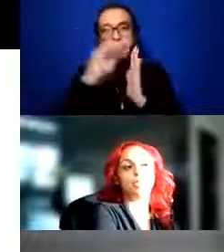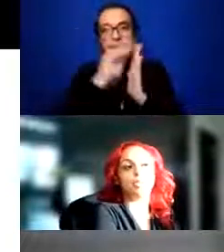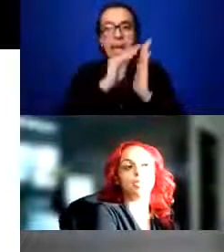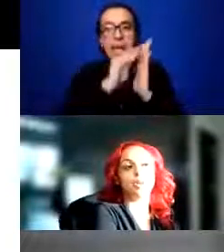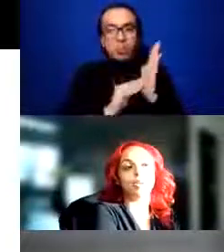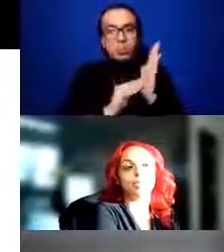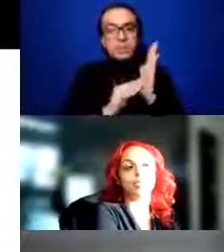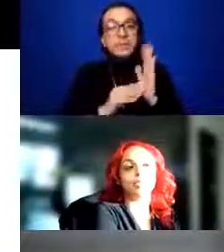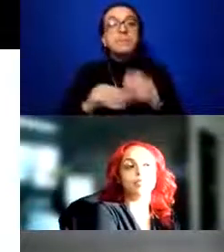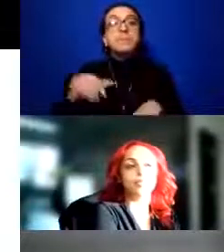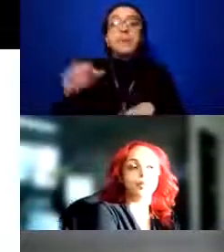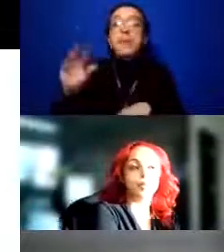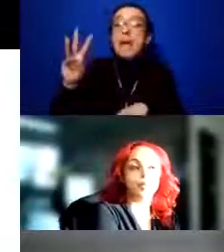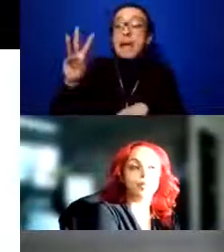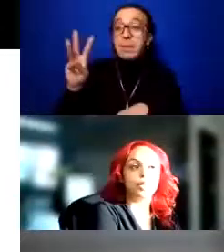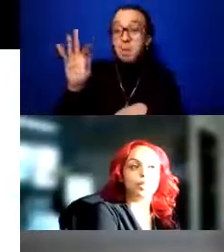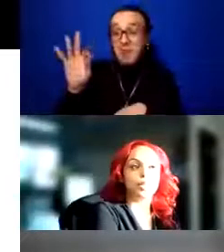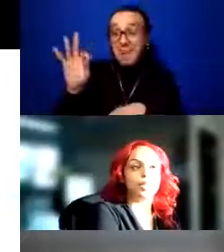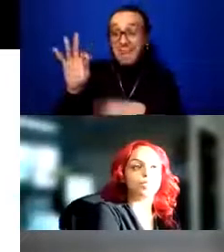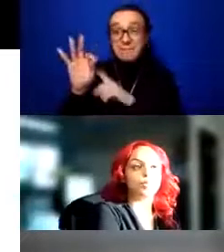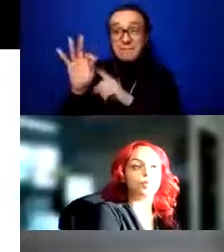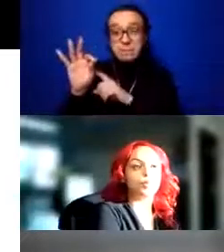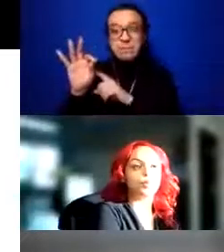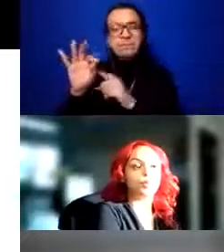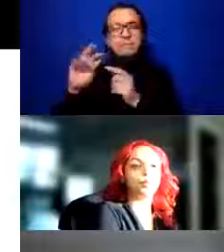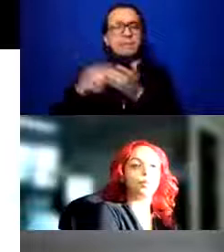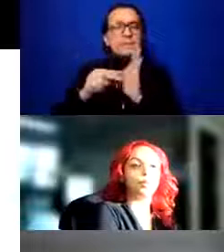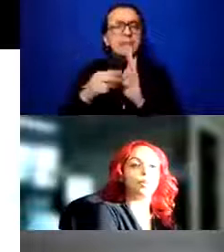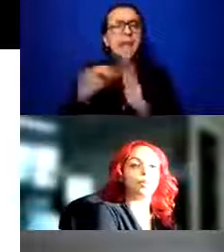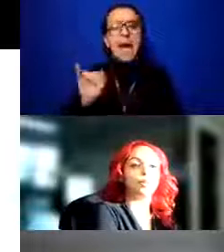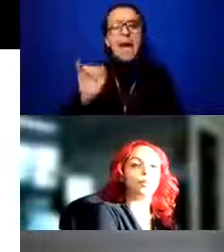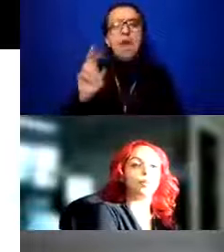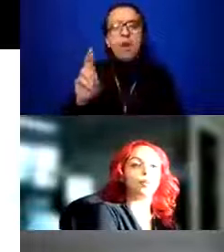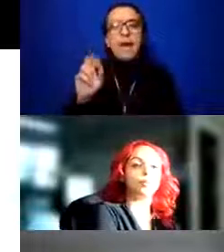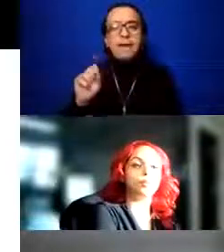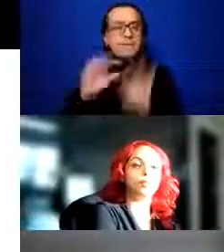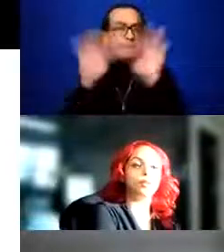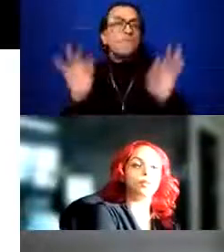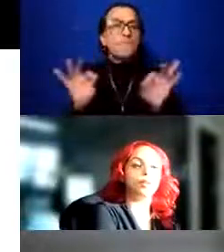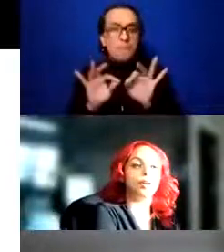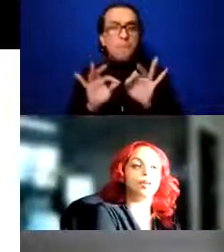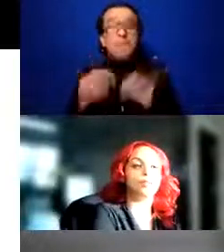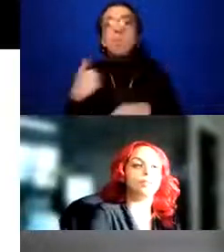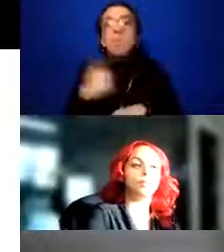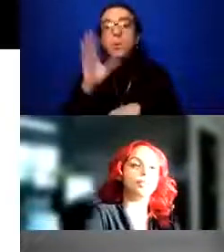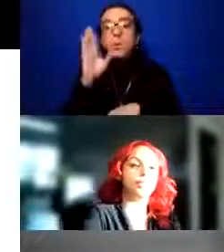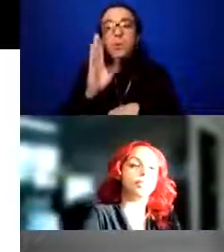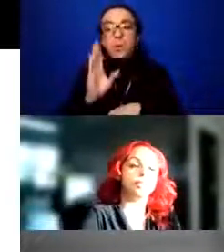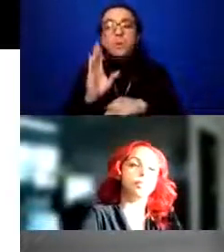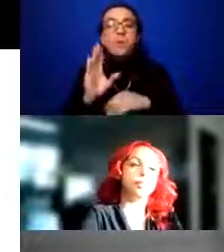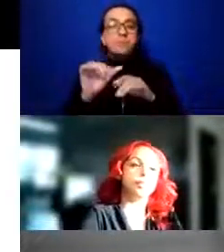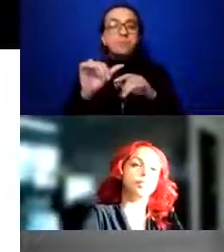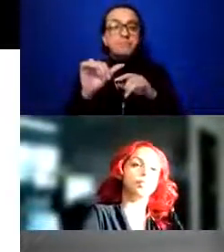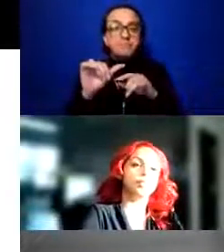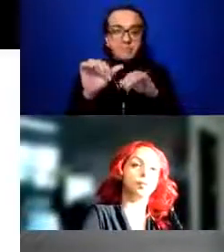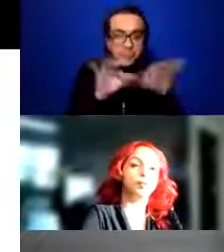is an IRS form. And so we are going to be going over the